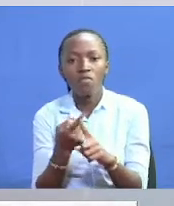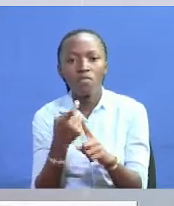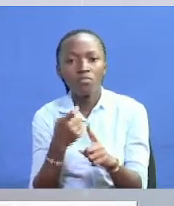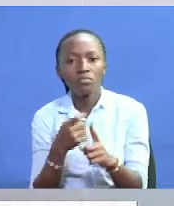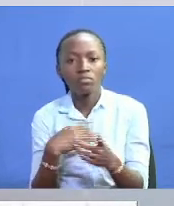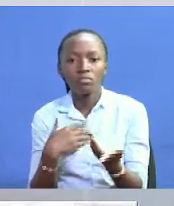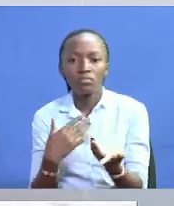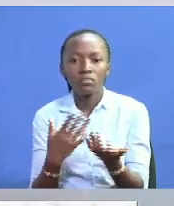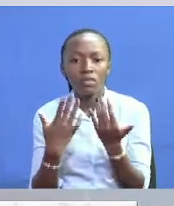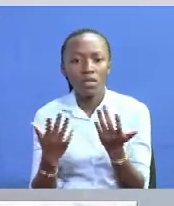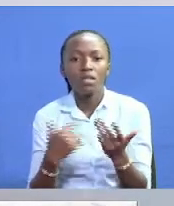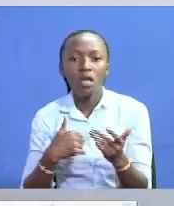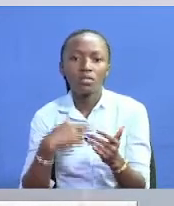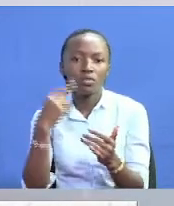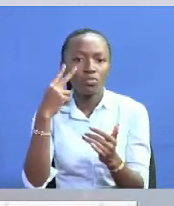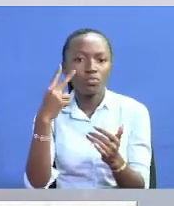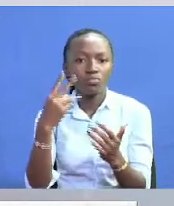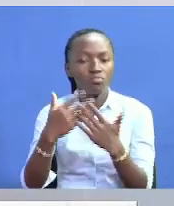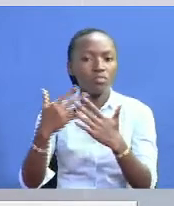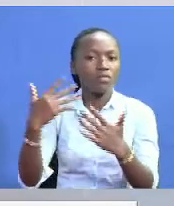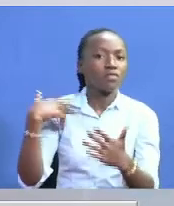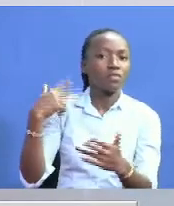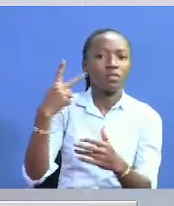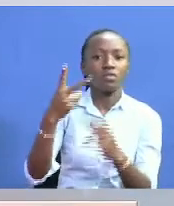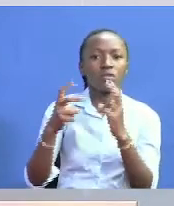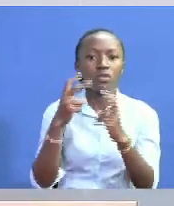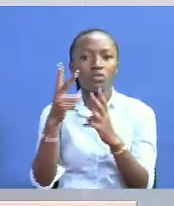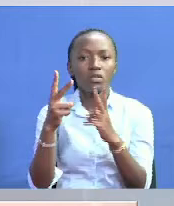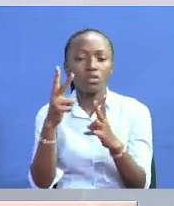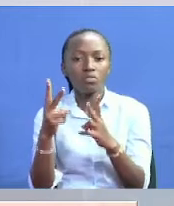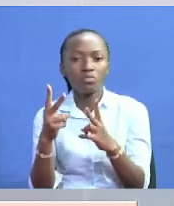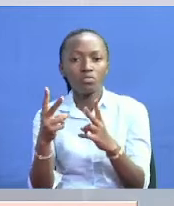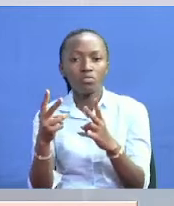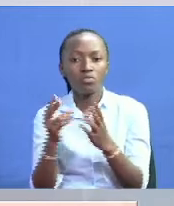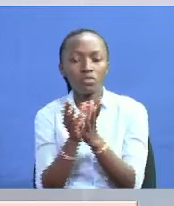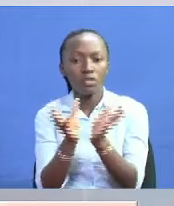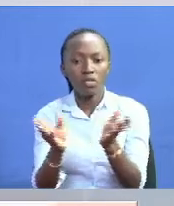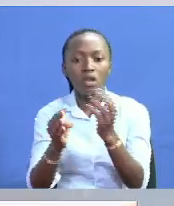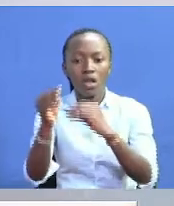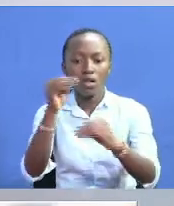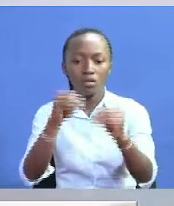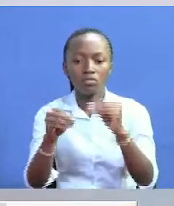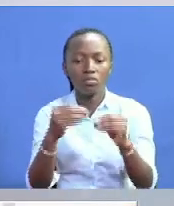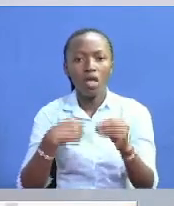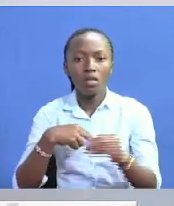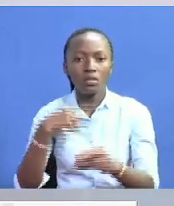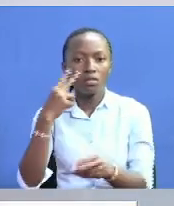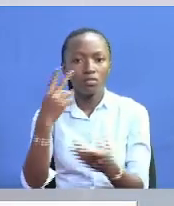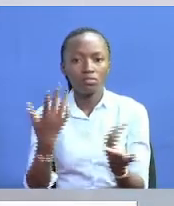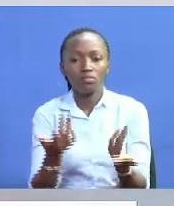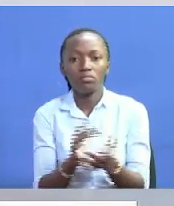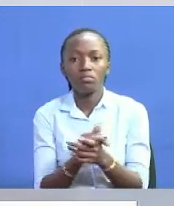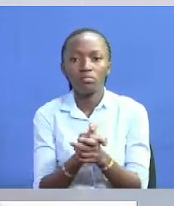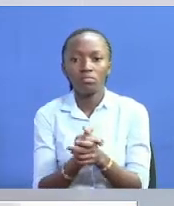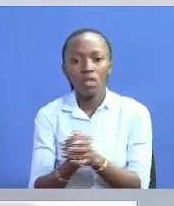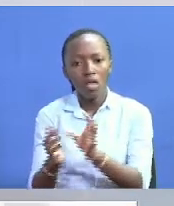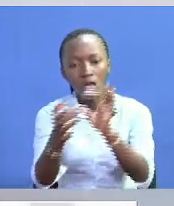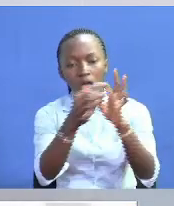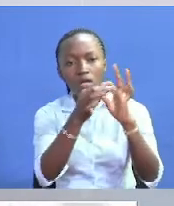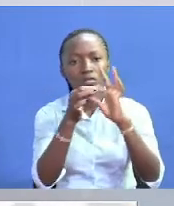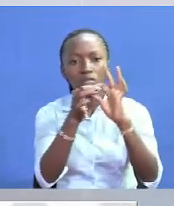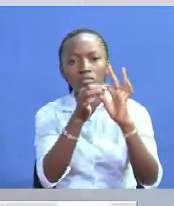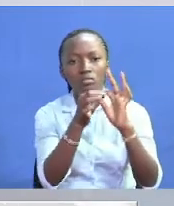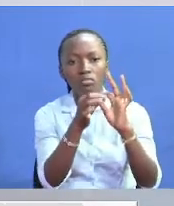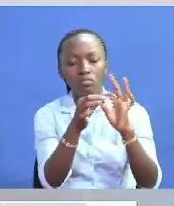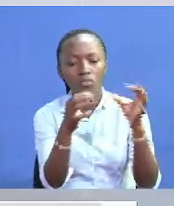events we saw before the 2020 general elections. We saw the Azimio side,